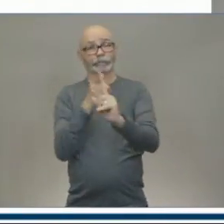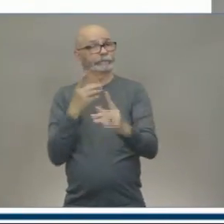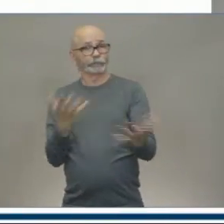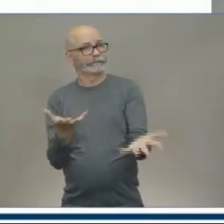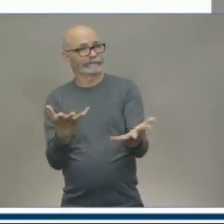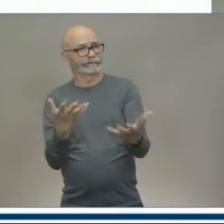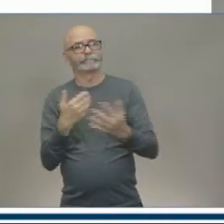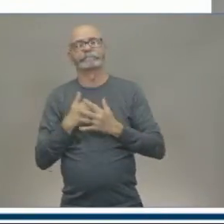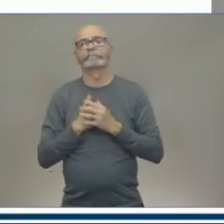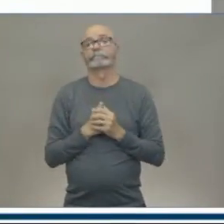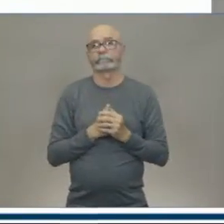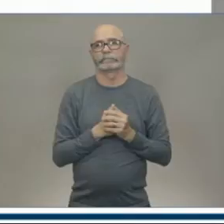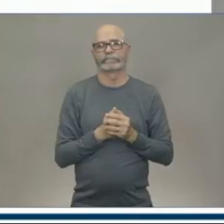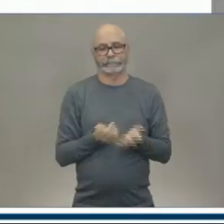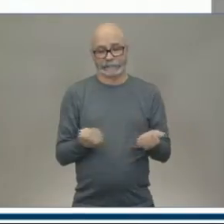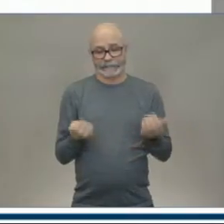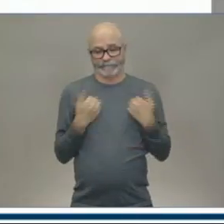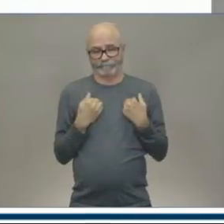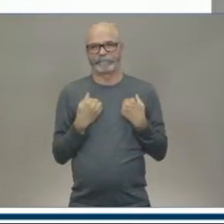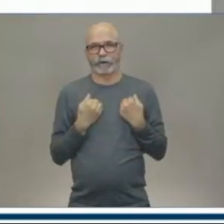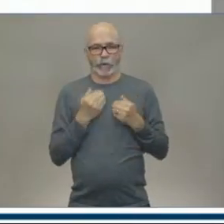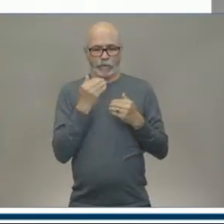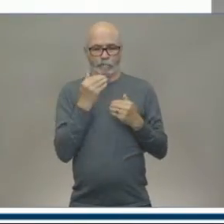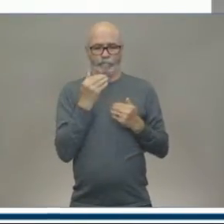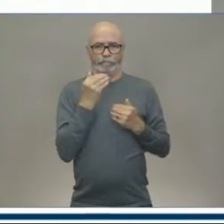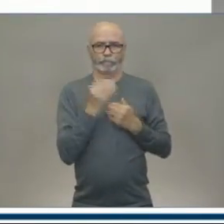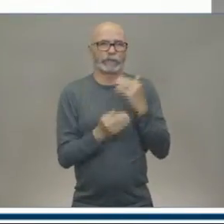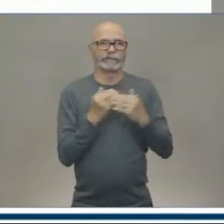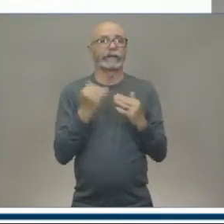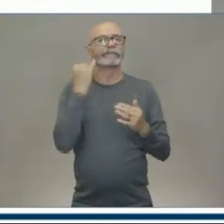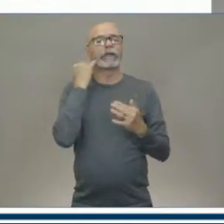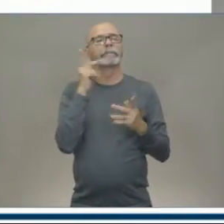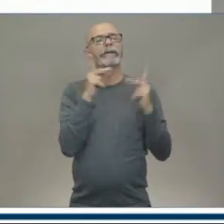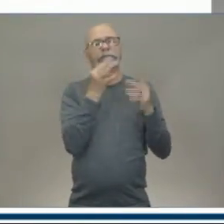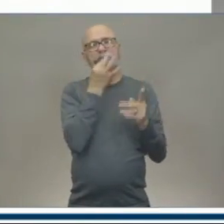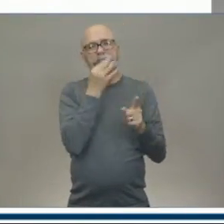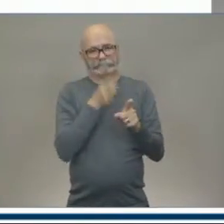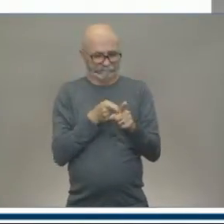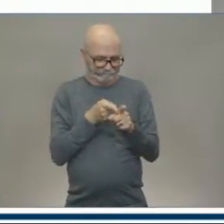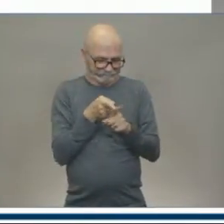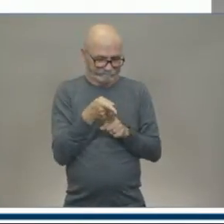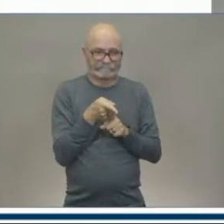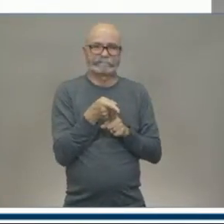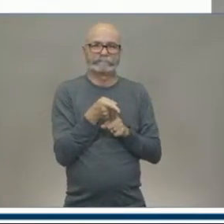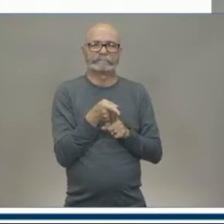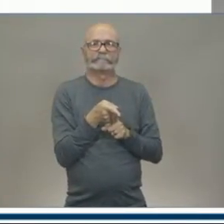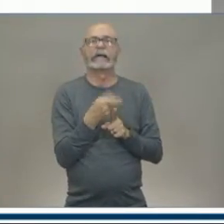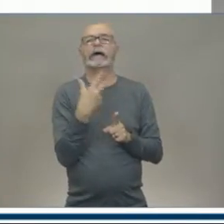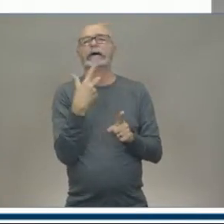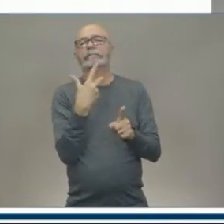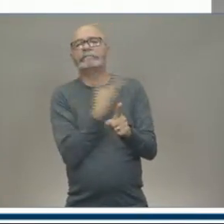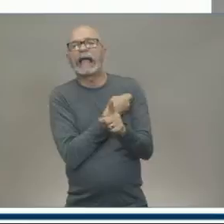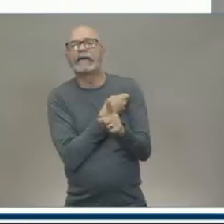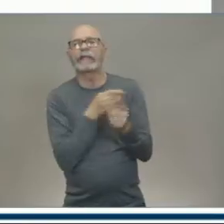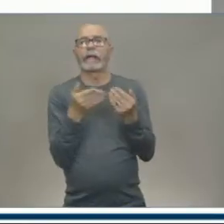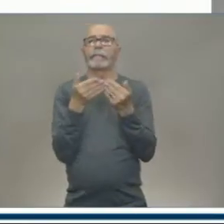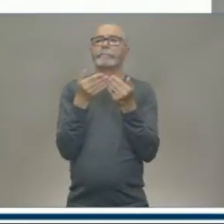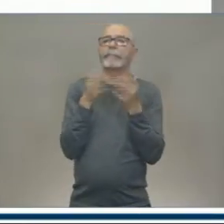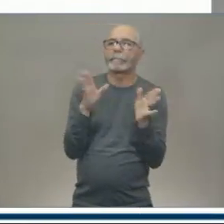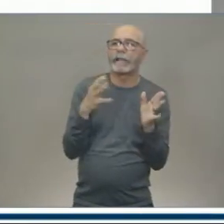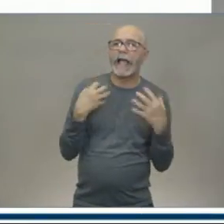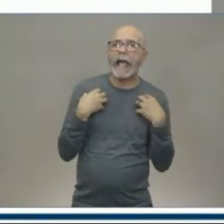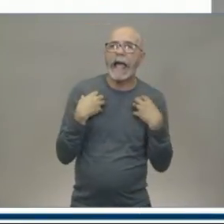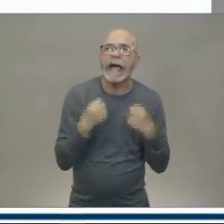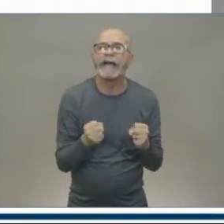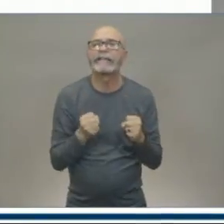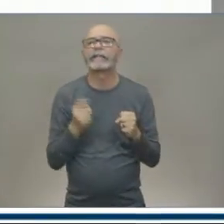a process that involves vaccine experts, public health experts, clinical experts from a national perspective. So